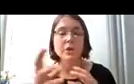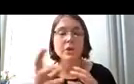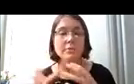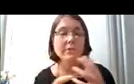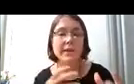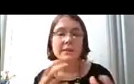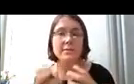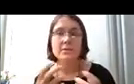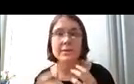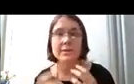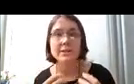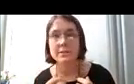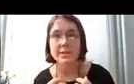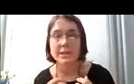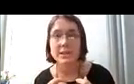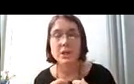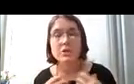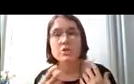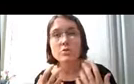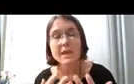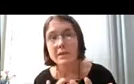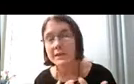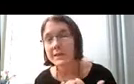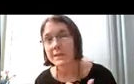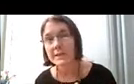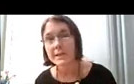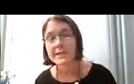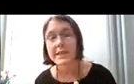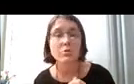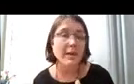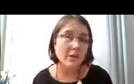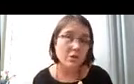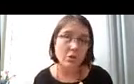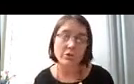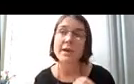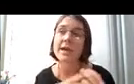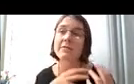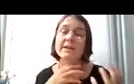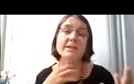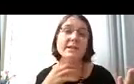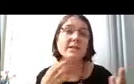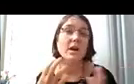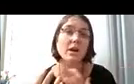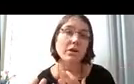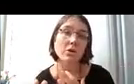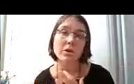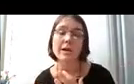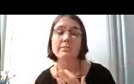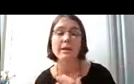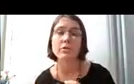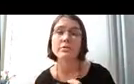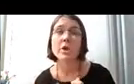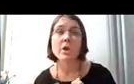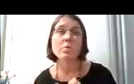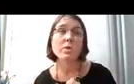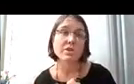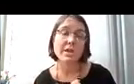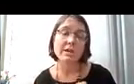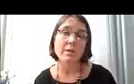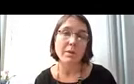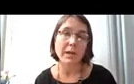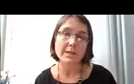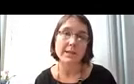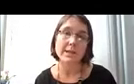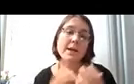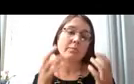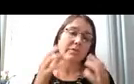and I'm going to bring in some interactivity. You may have access to this and you may not. You may have access to other online platforms, which